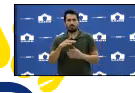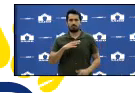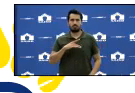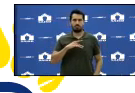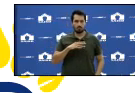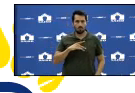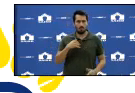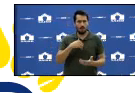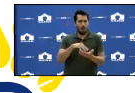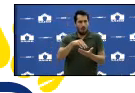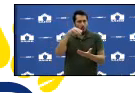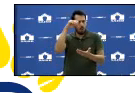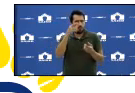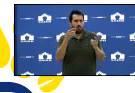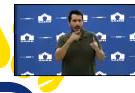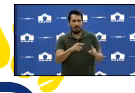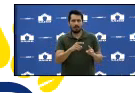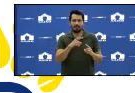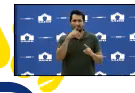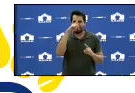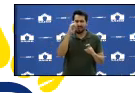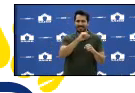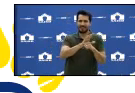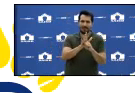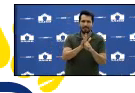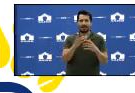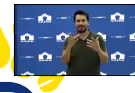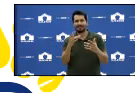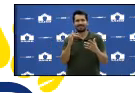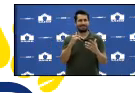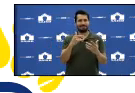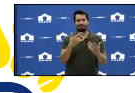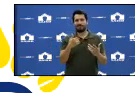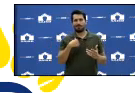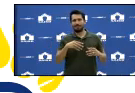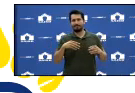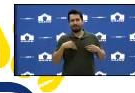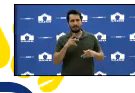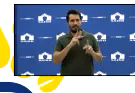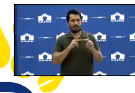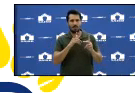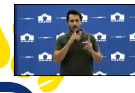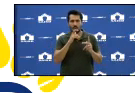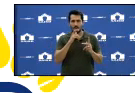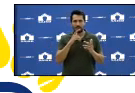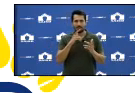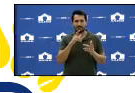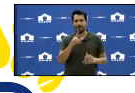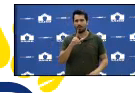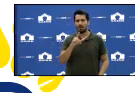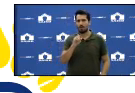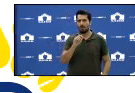as a result of the pandemic. By the way, don't like that term, but that's the term that most people have come to attribute